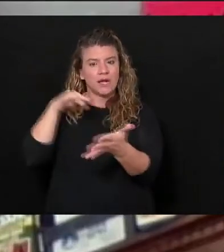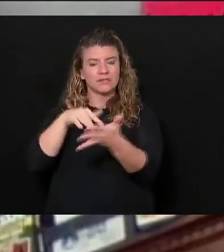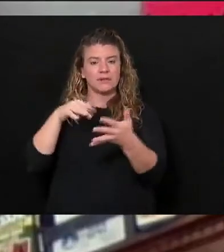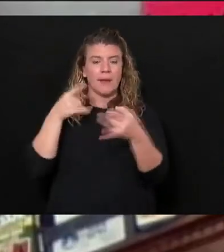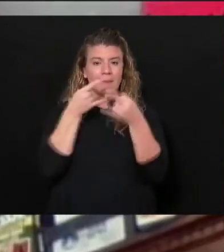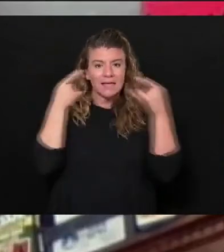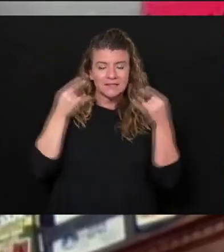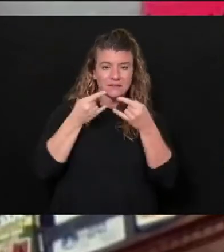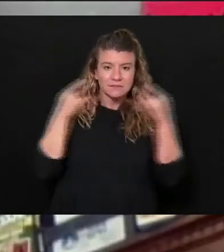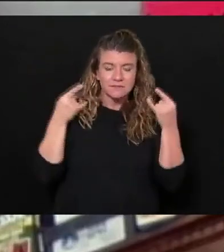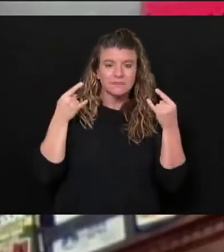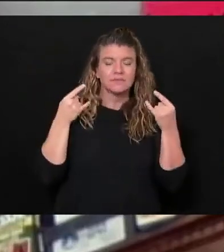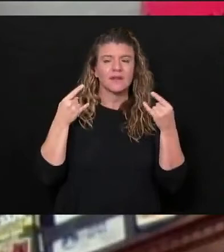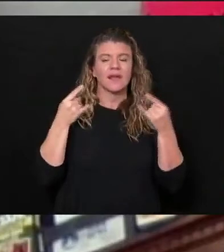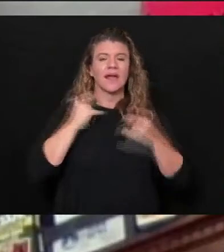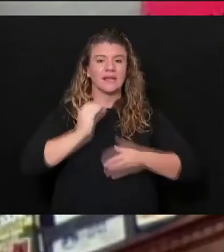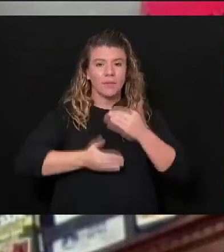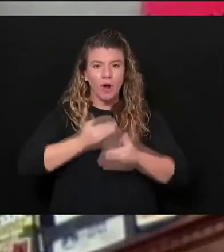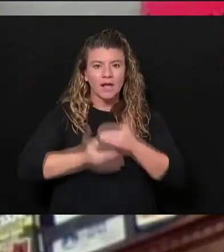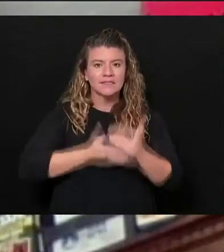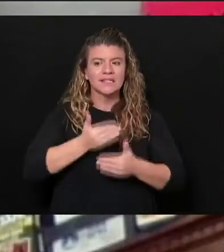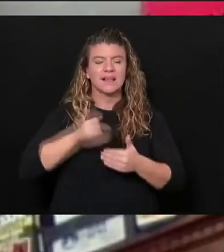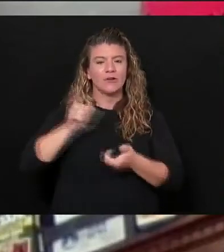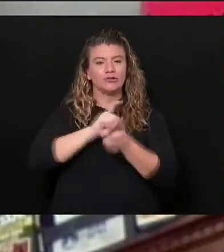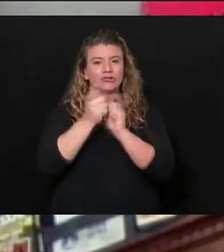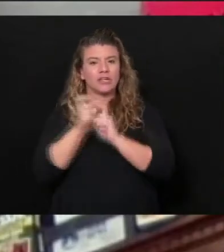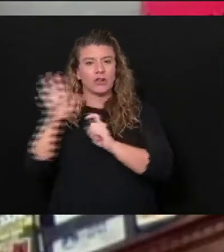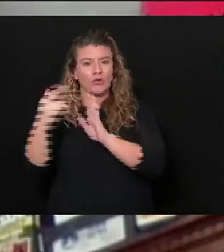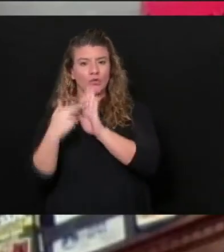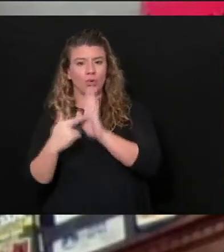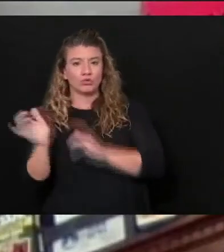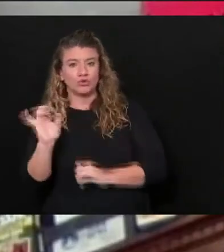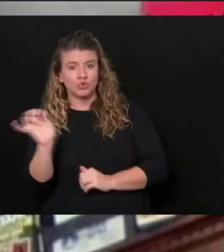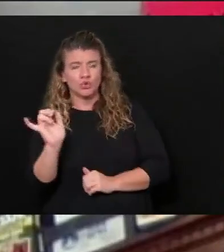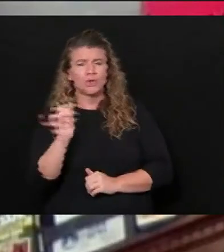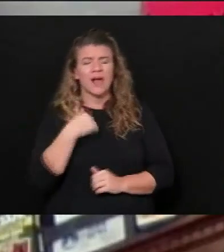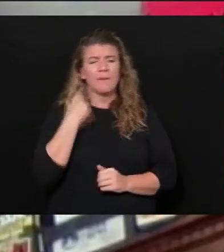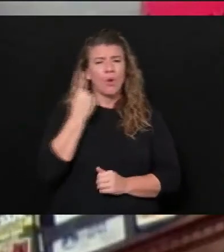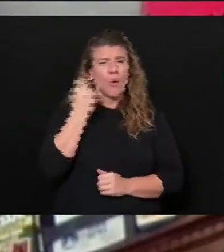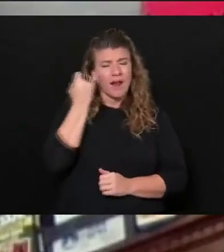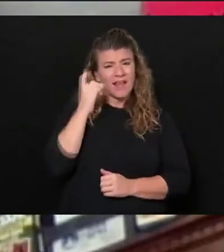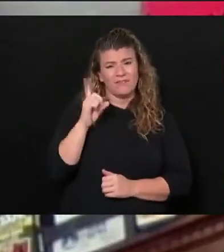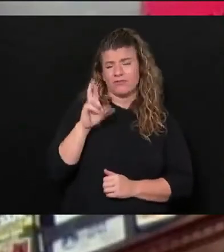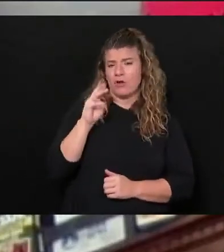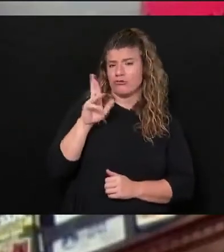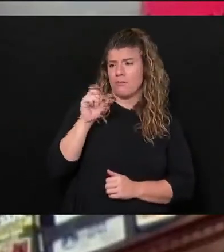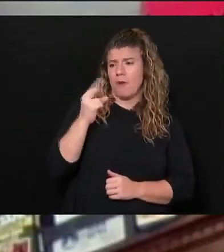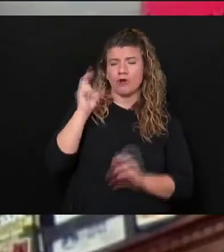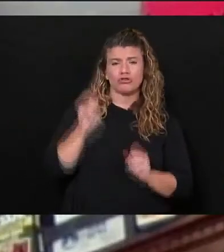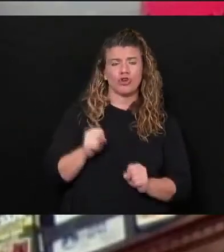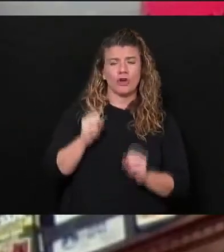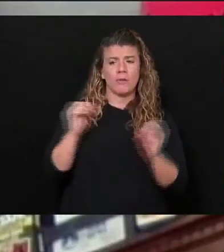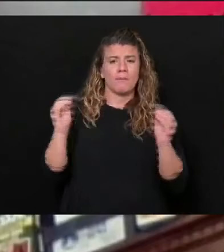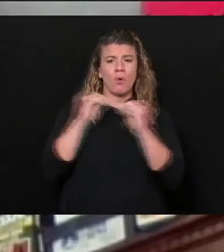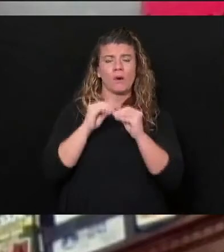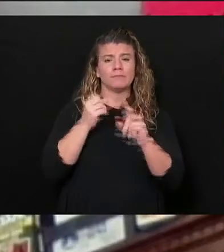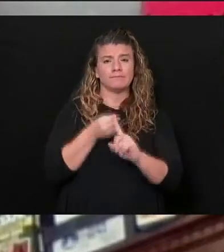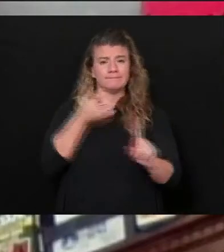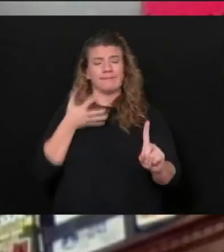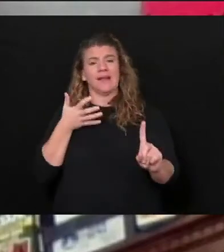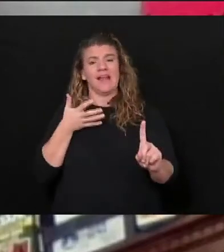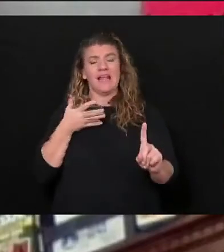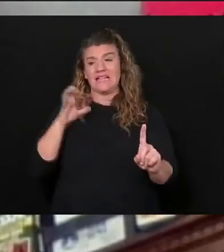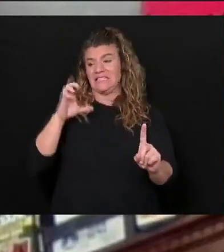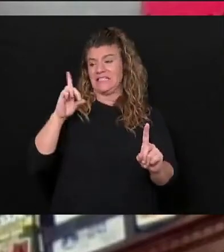in the process of updating its guidance. And so I wondered if you could, Dr. Marsh, kind of amplify what the